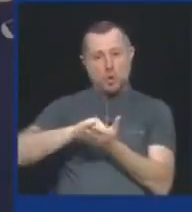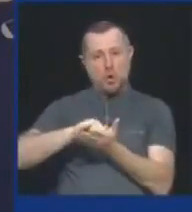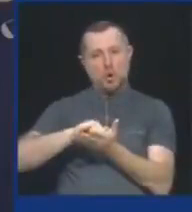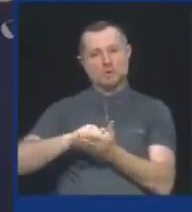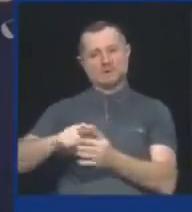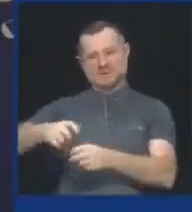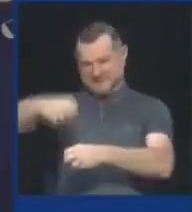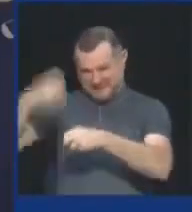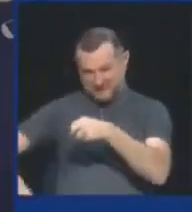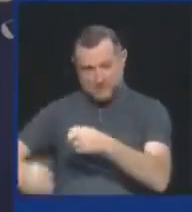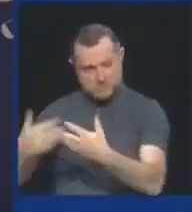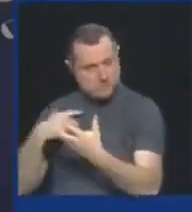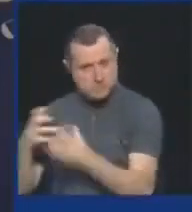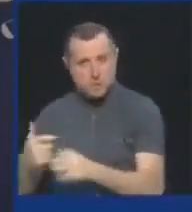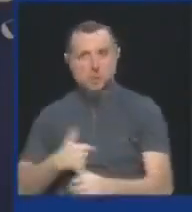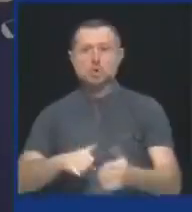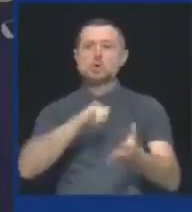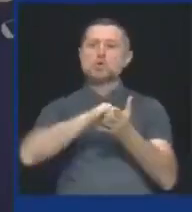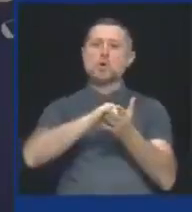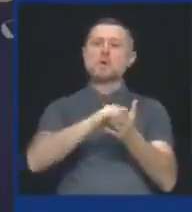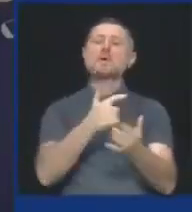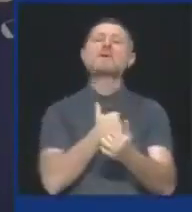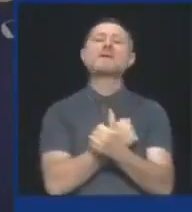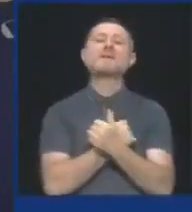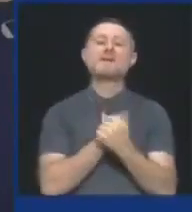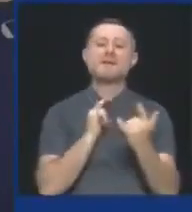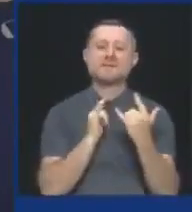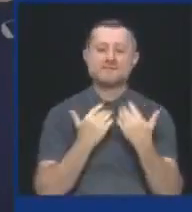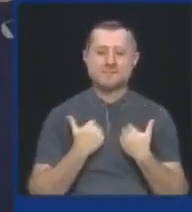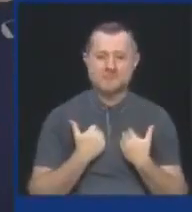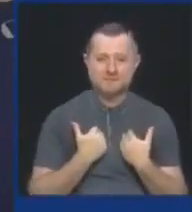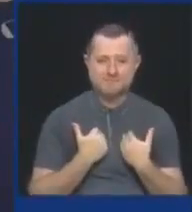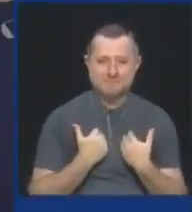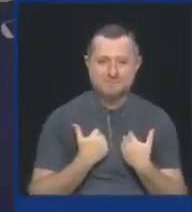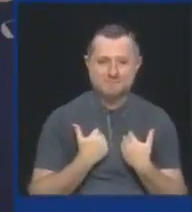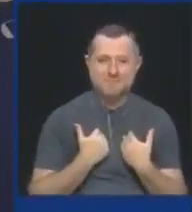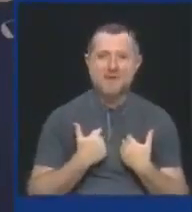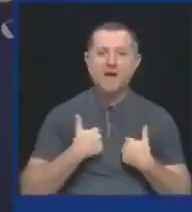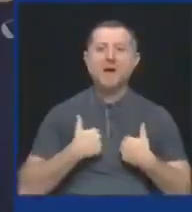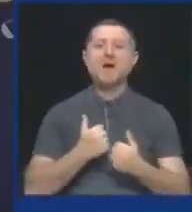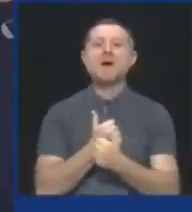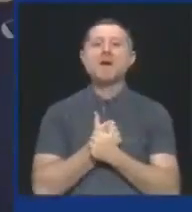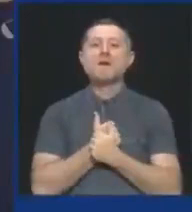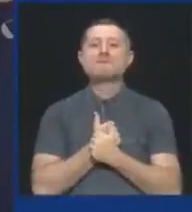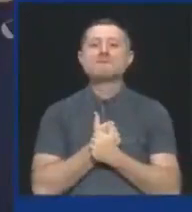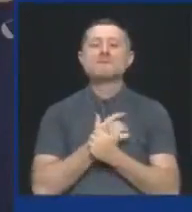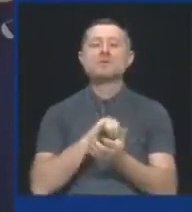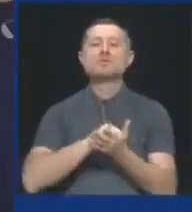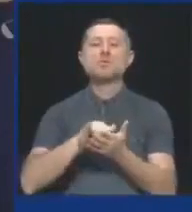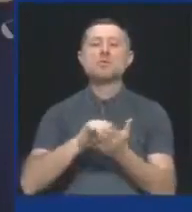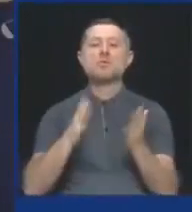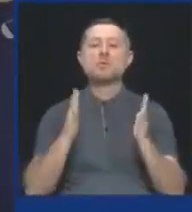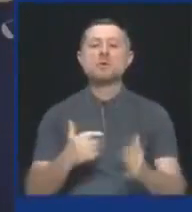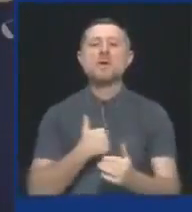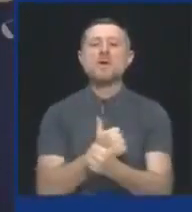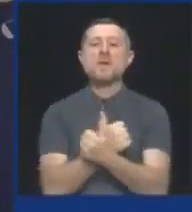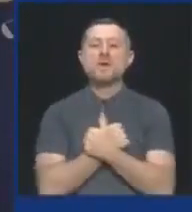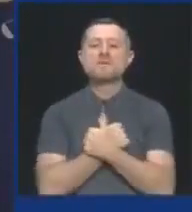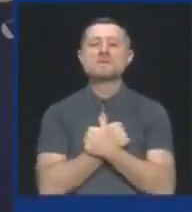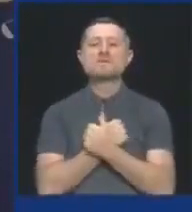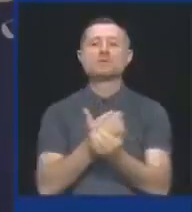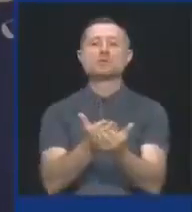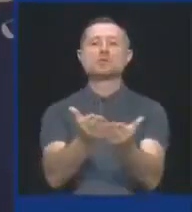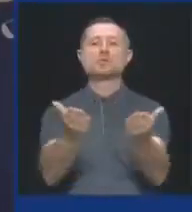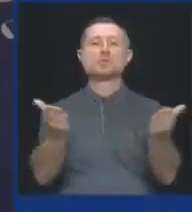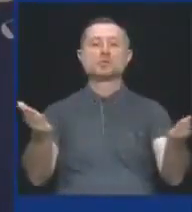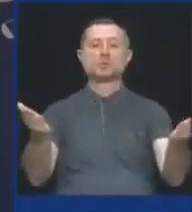loving. And I love New York. And I love you. And everything I have